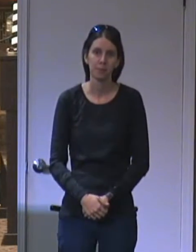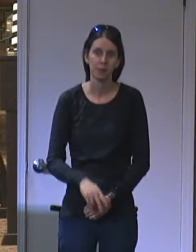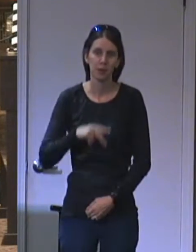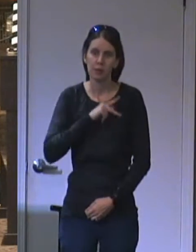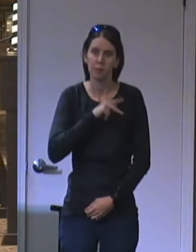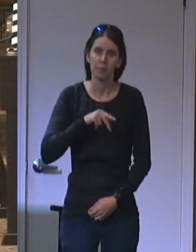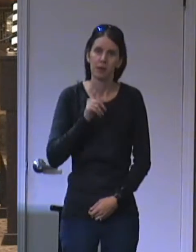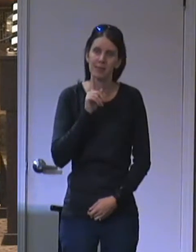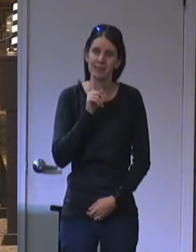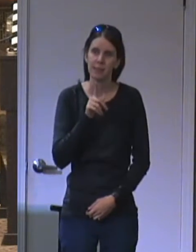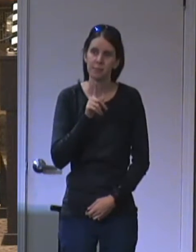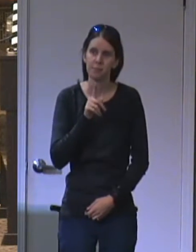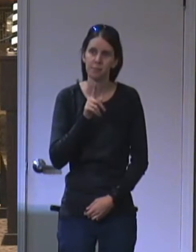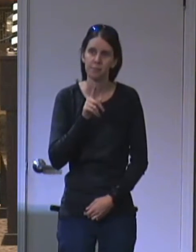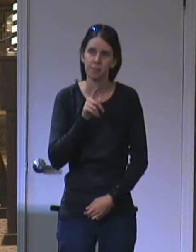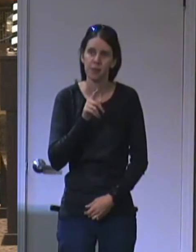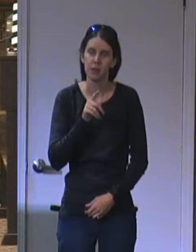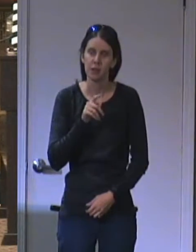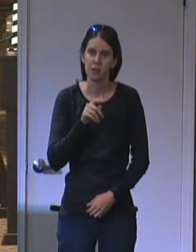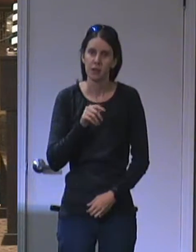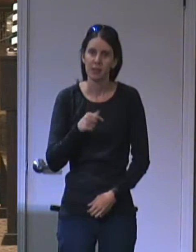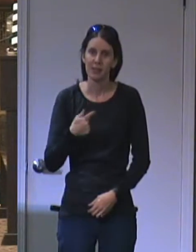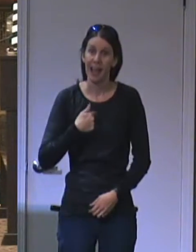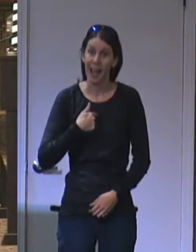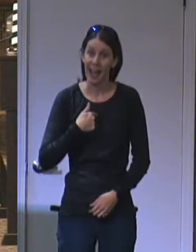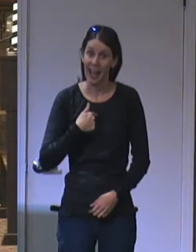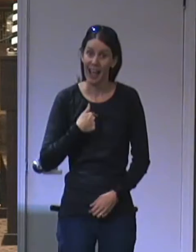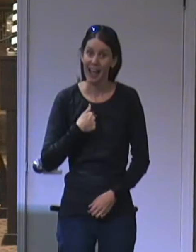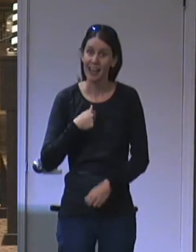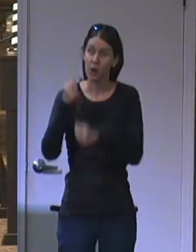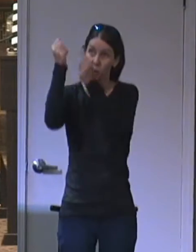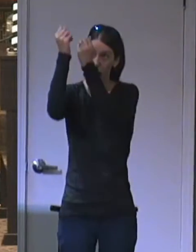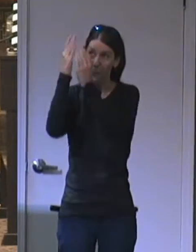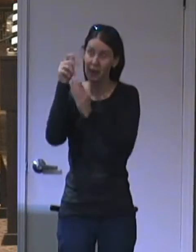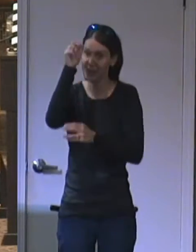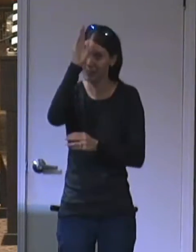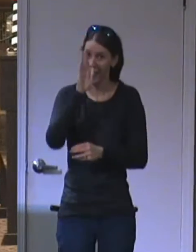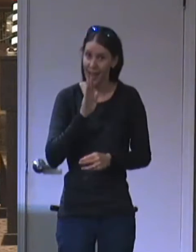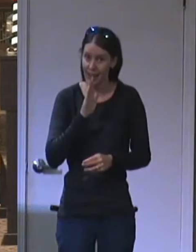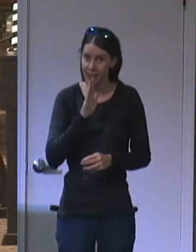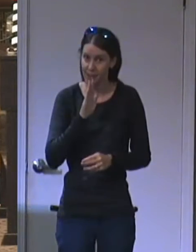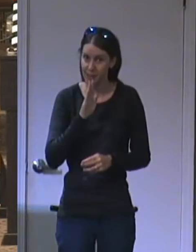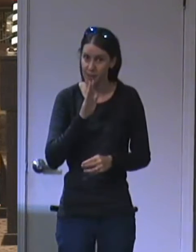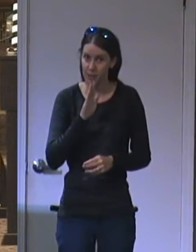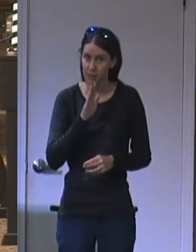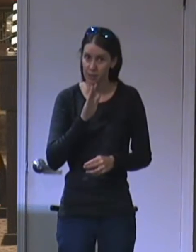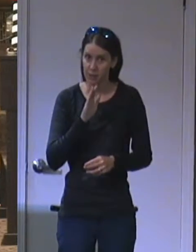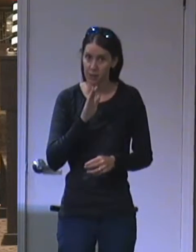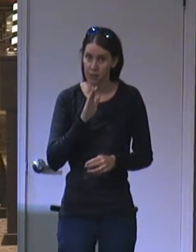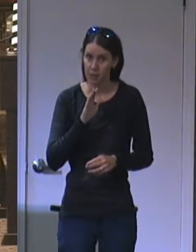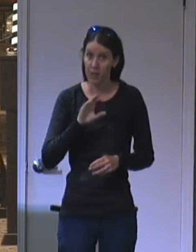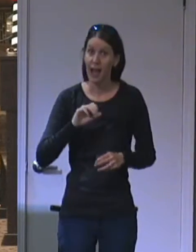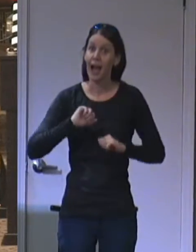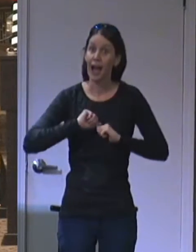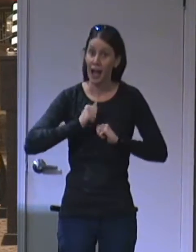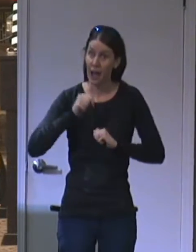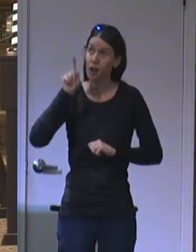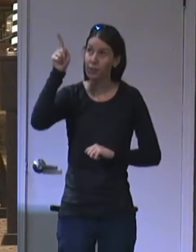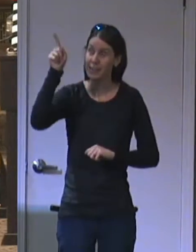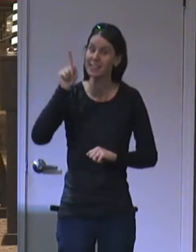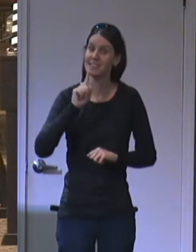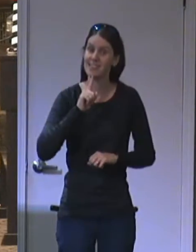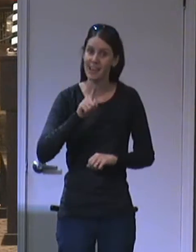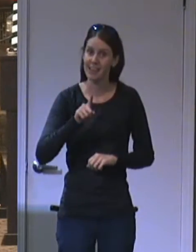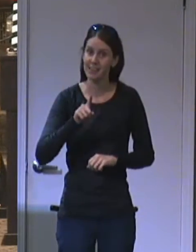The Apostle Paul said, as long as I am doing what God has called me to do, the way God called me to do